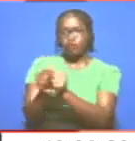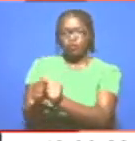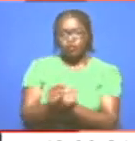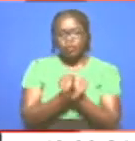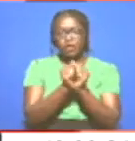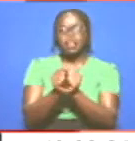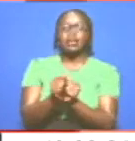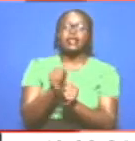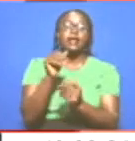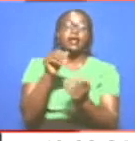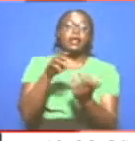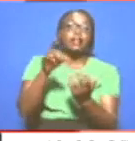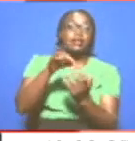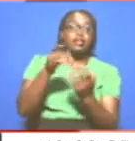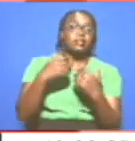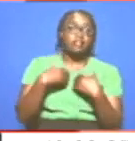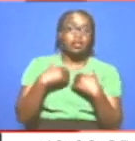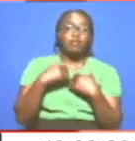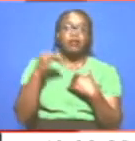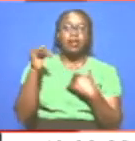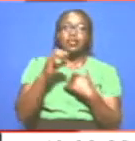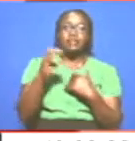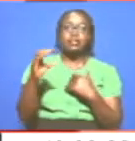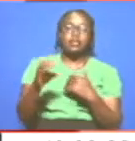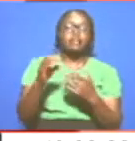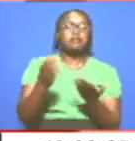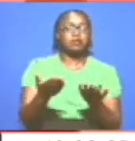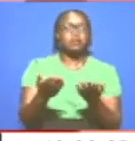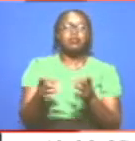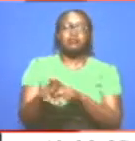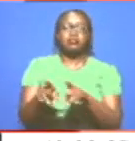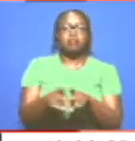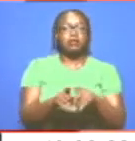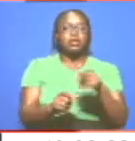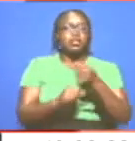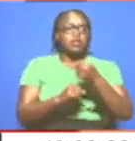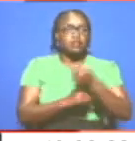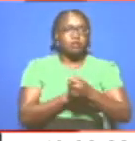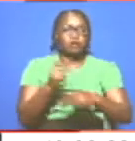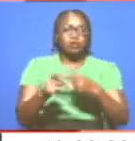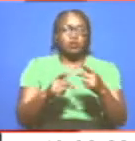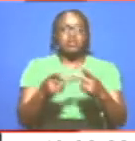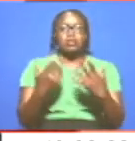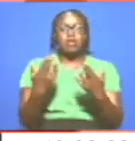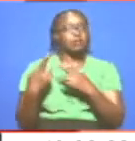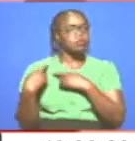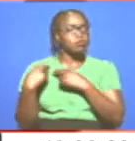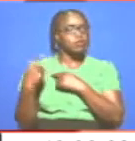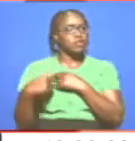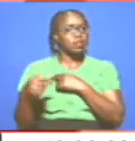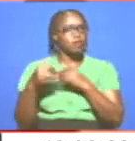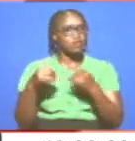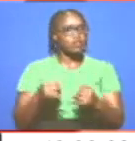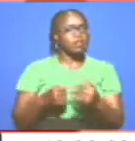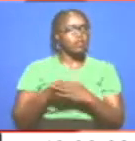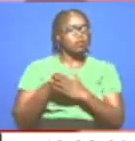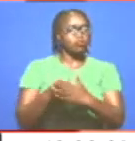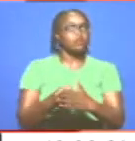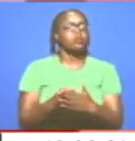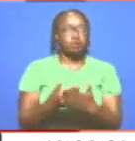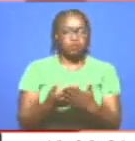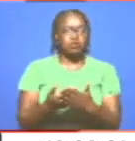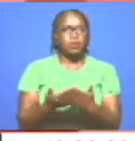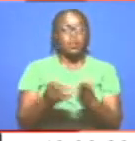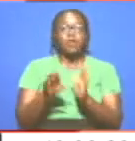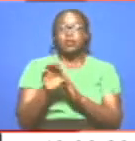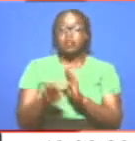election. ICC has supported the process. Yeah, now it's upon us, we cricketers, to try and push it back. The constitution